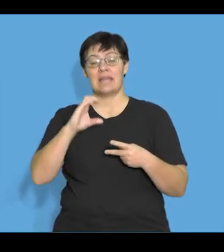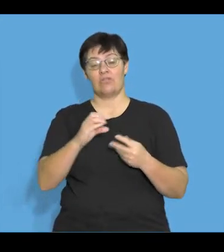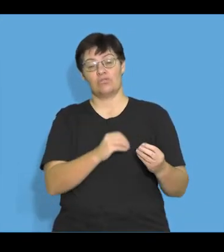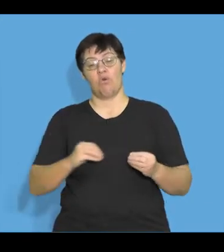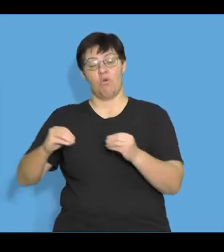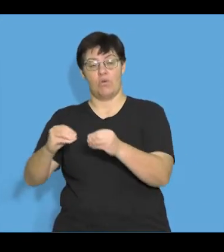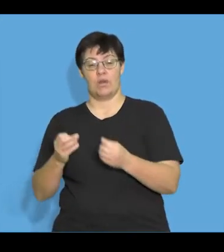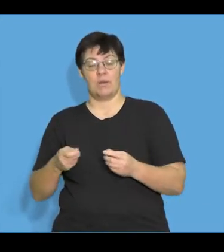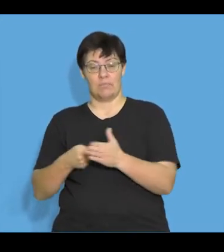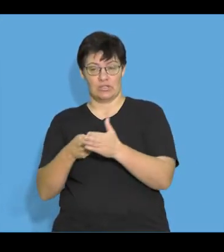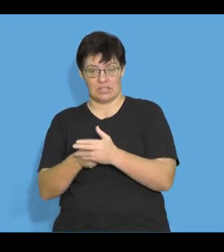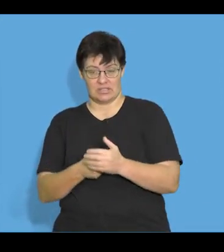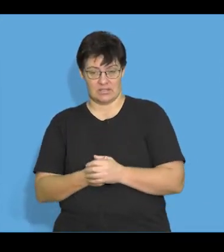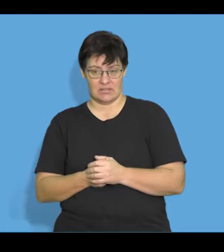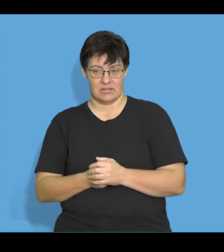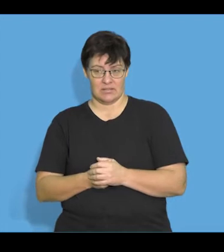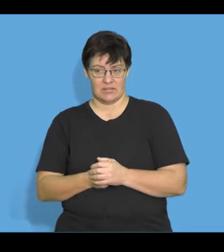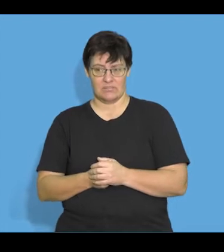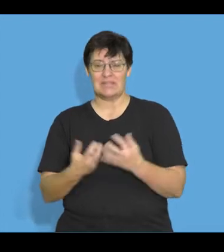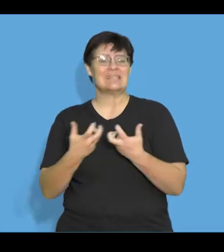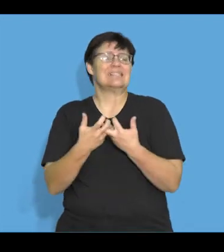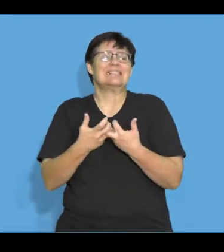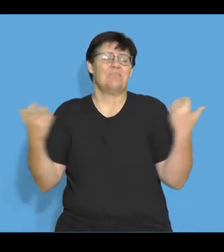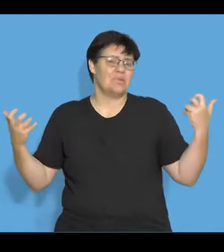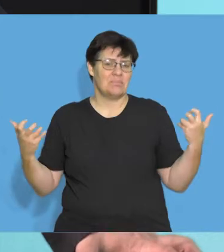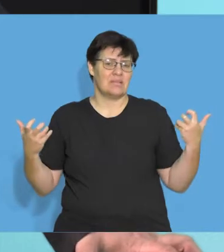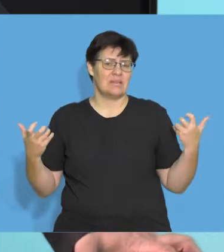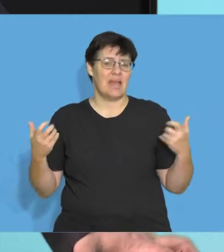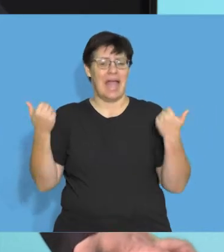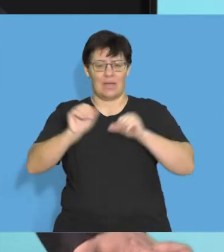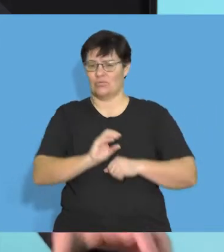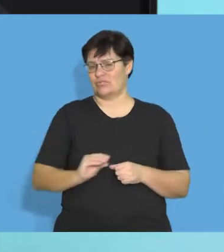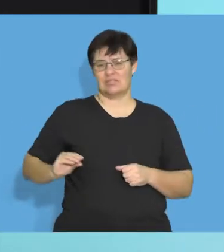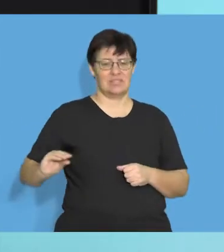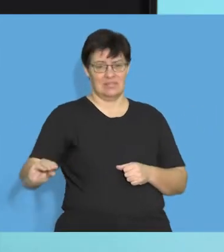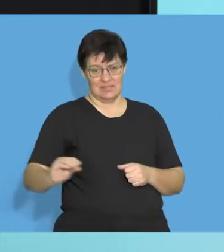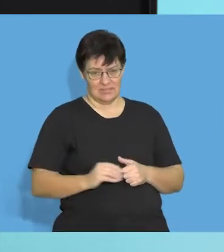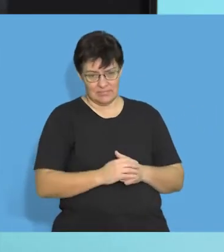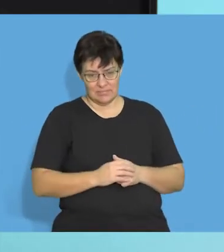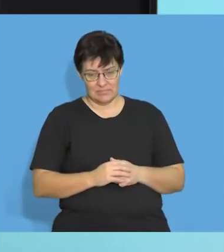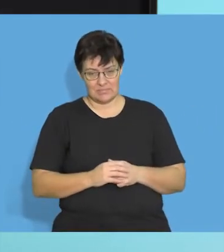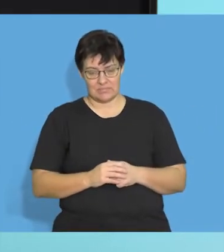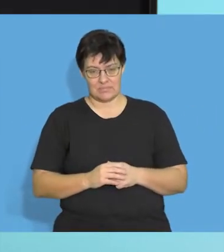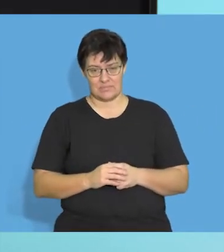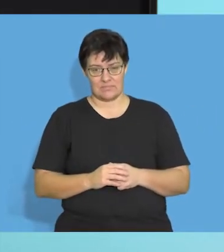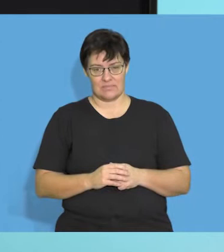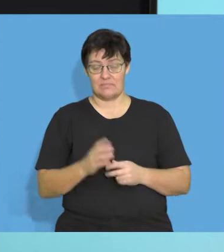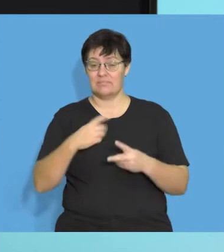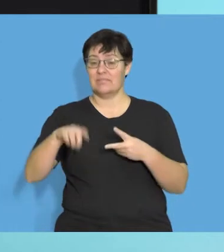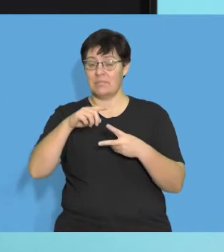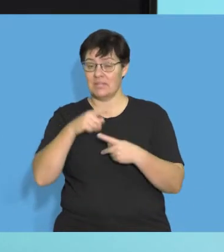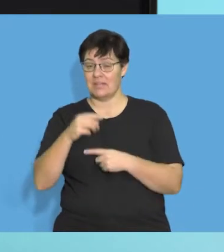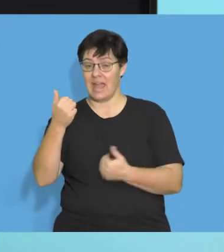purchases. A completely separate dedicated account. Okay? And a debit to that account because